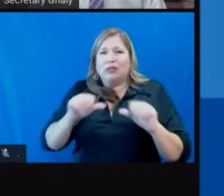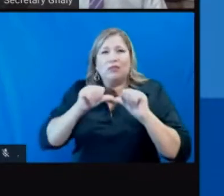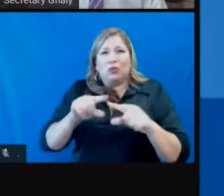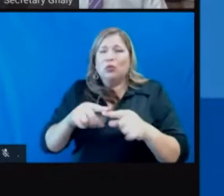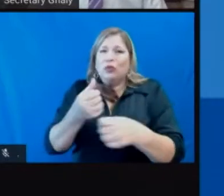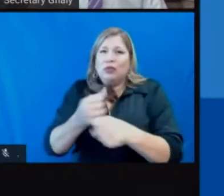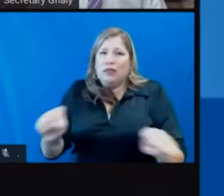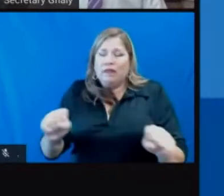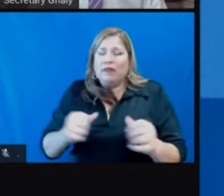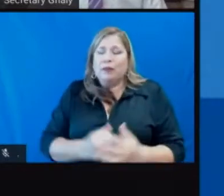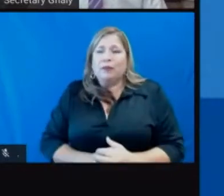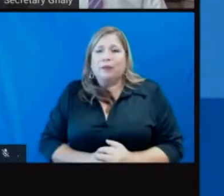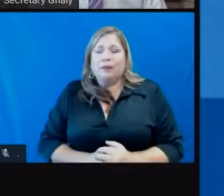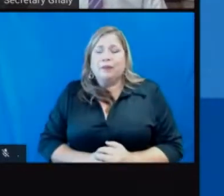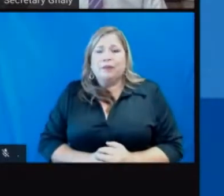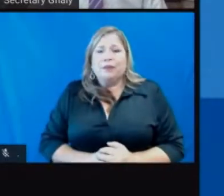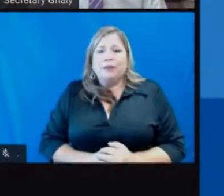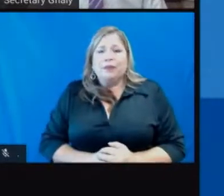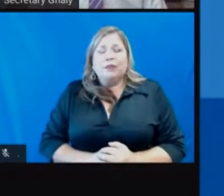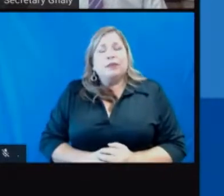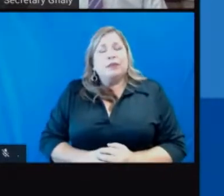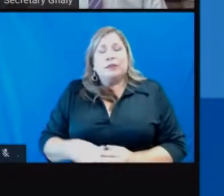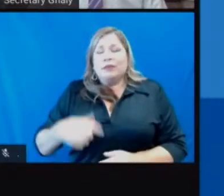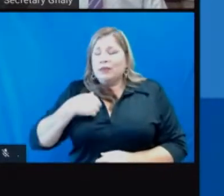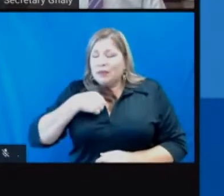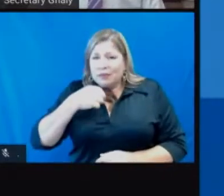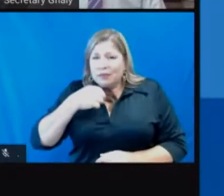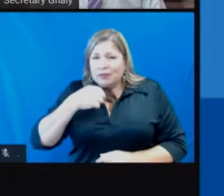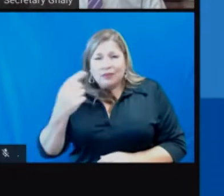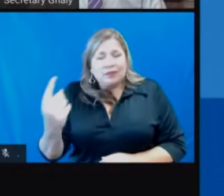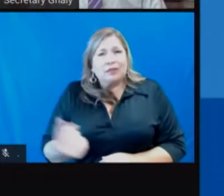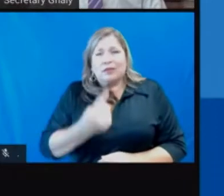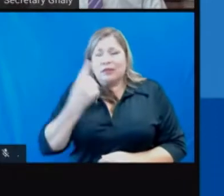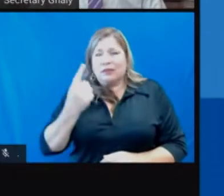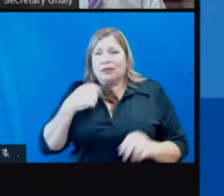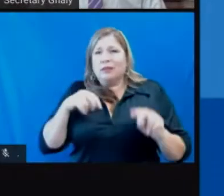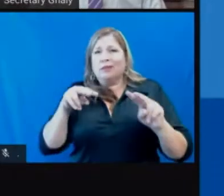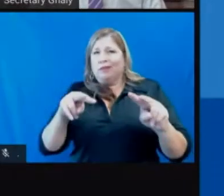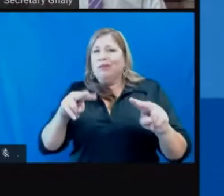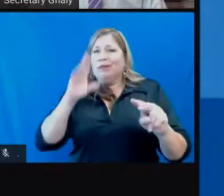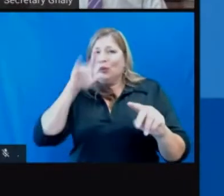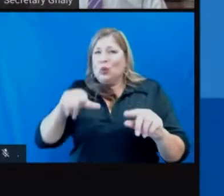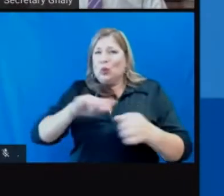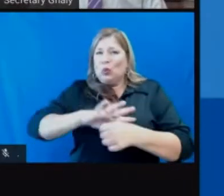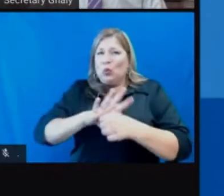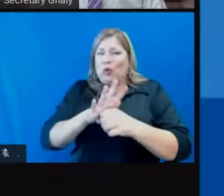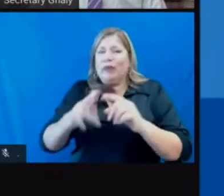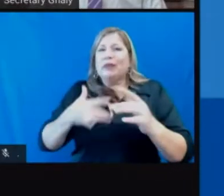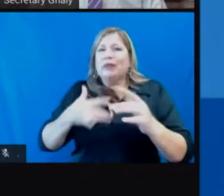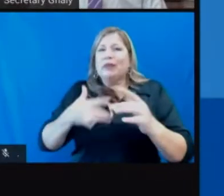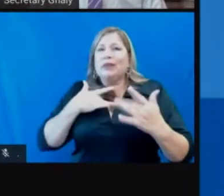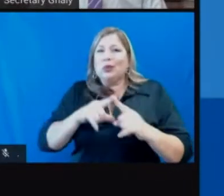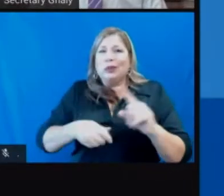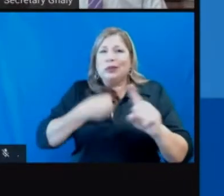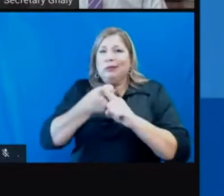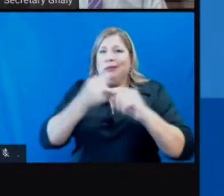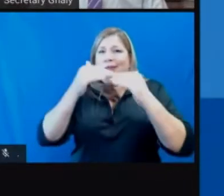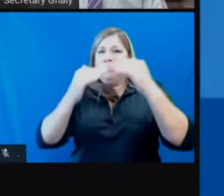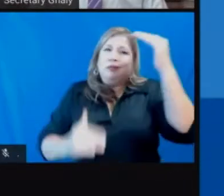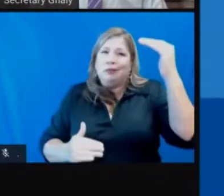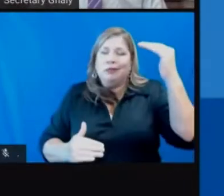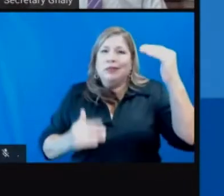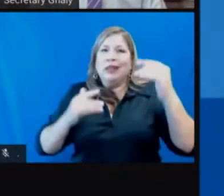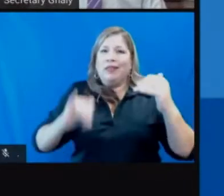week or two, but it's always front of my mind, the disproportionate impact of COVID. And as we see cases